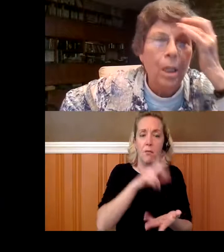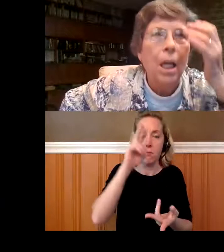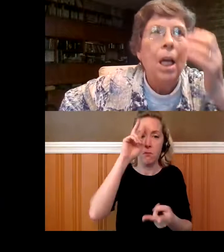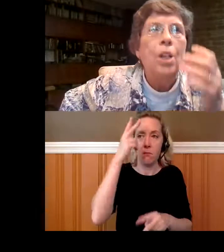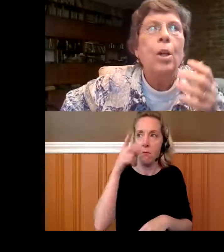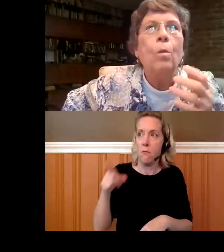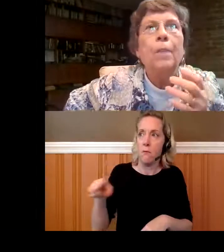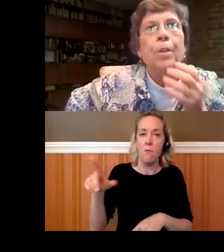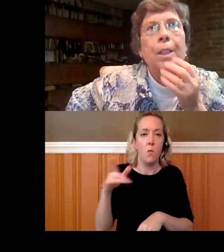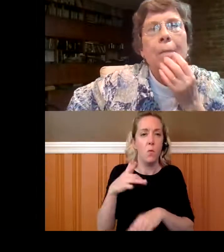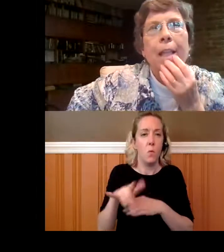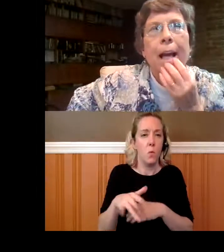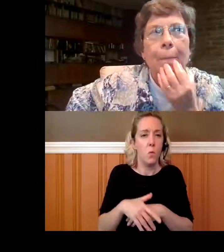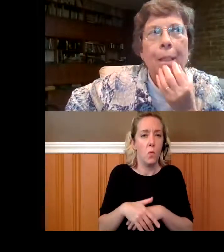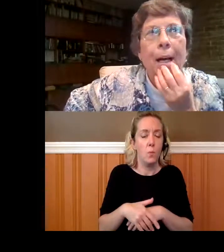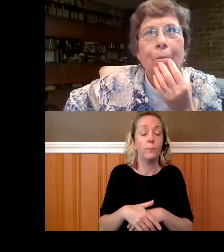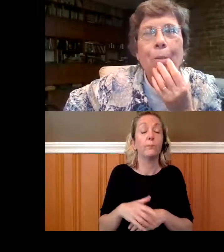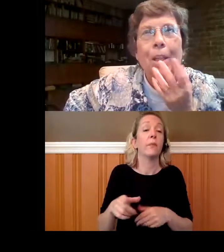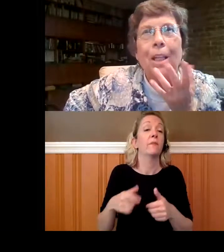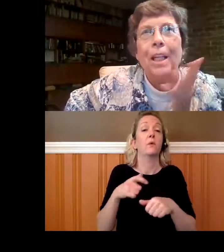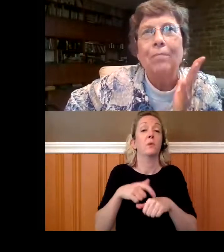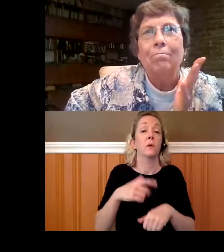happened, I was with a young Gallaudet student.